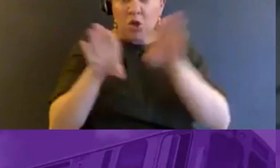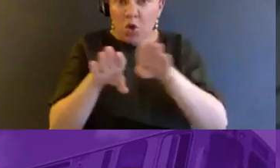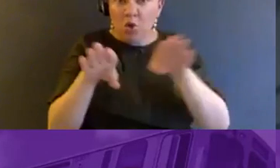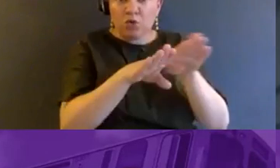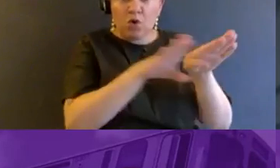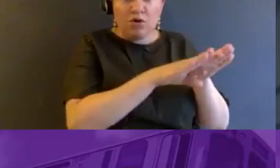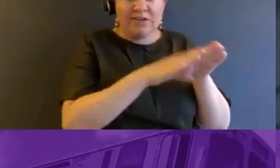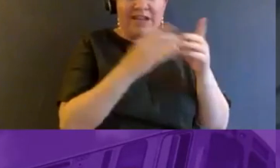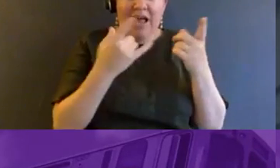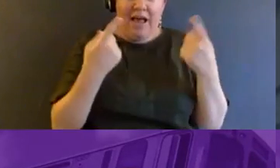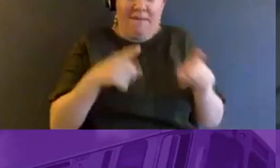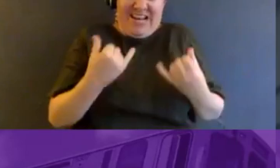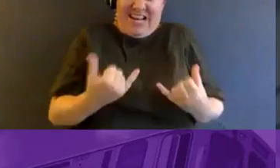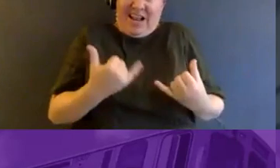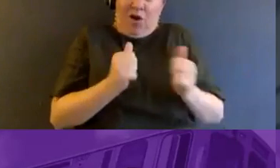on CTA?